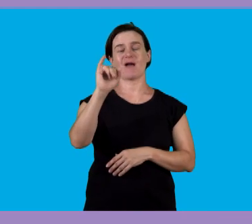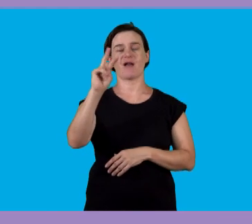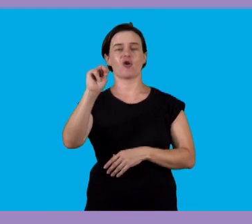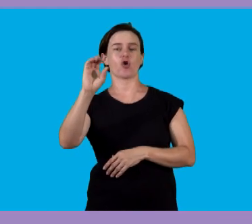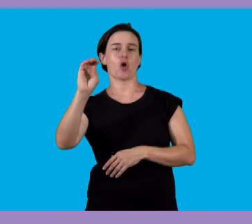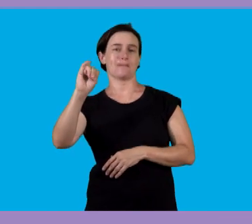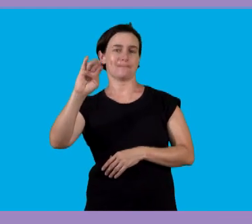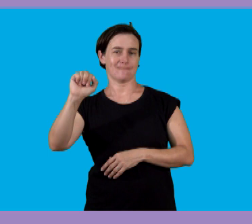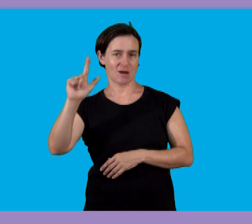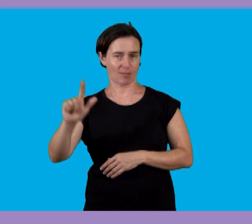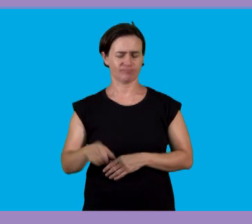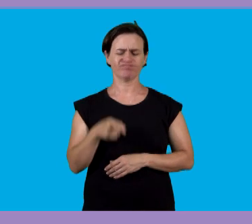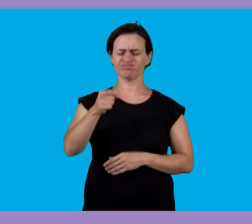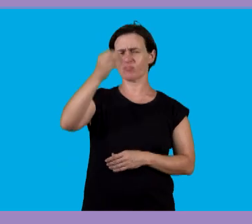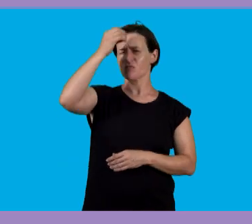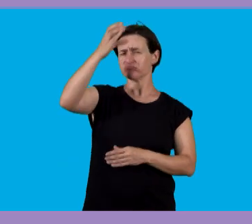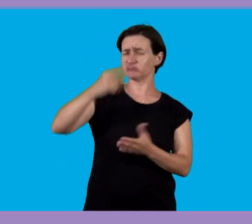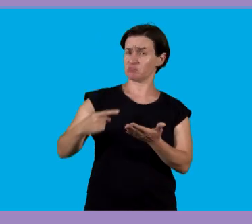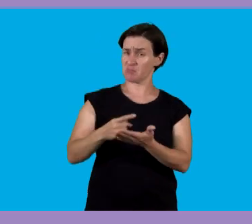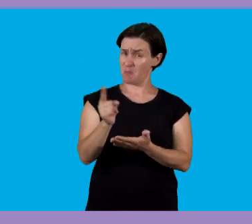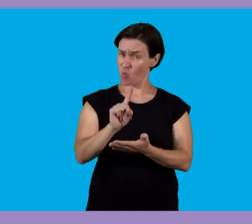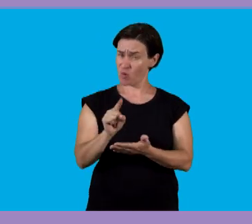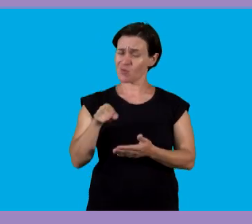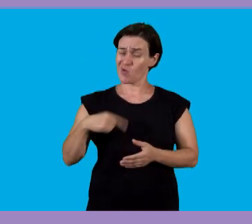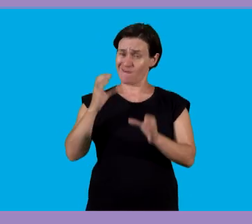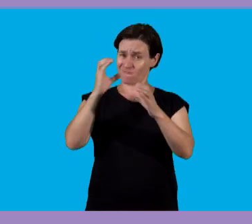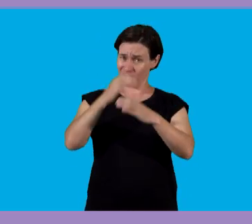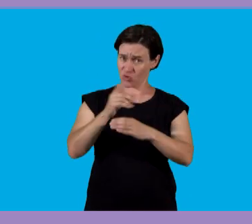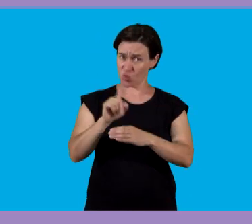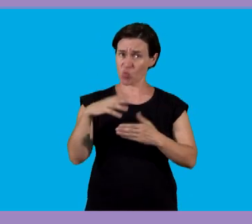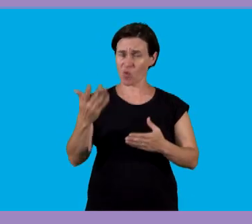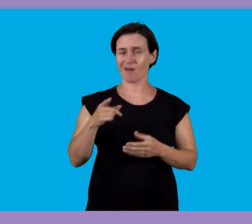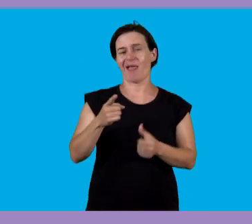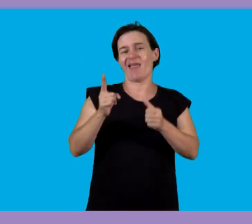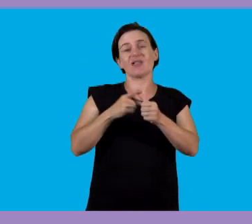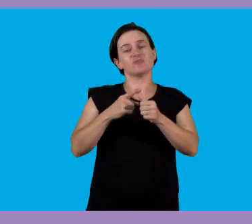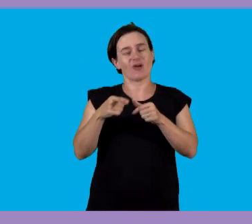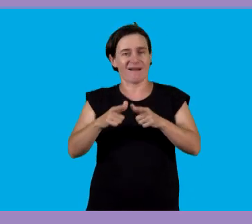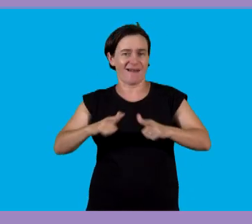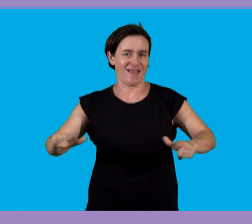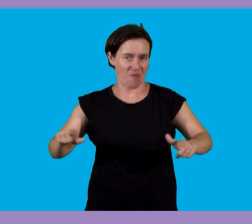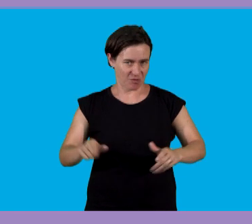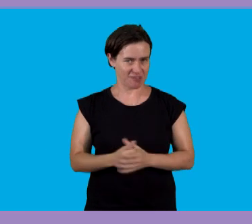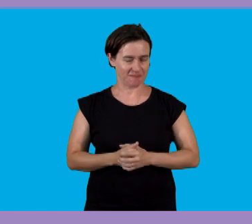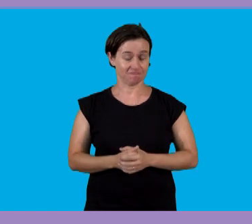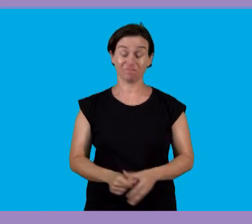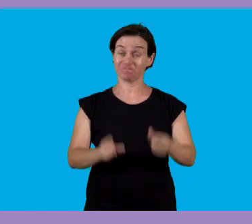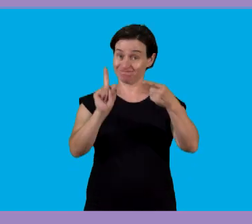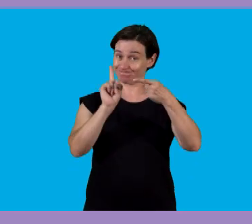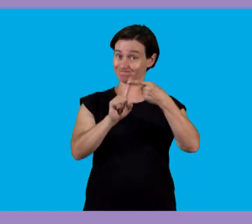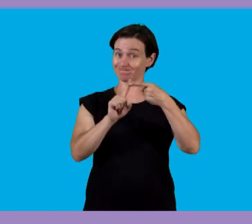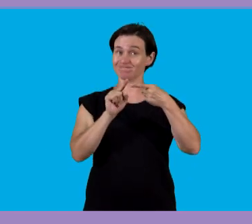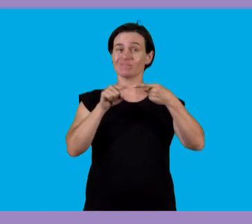at our concept map for this lesson, of course, our focus is that algebraic language. So our